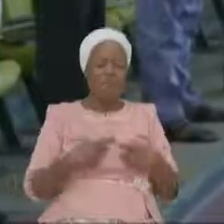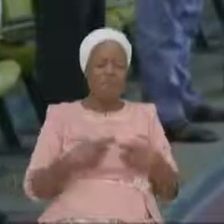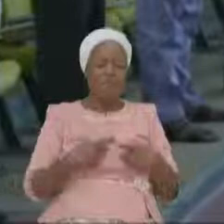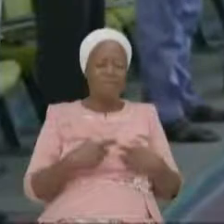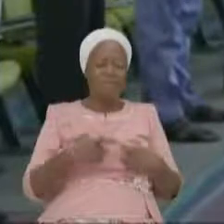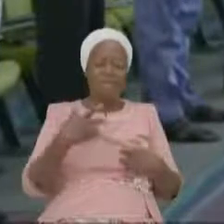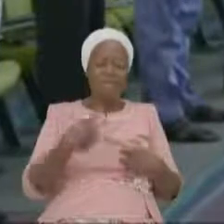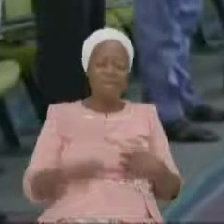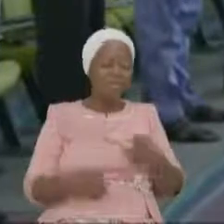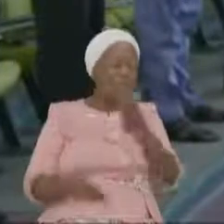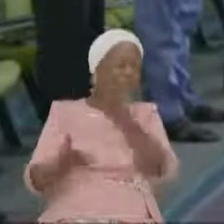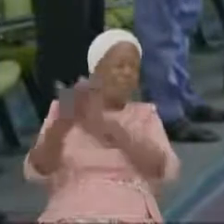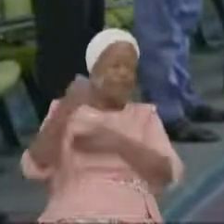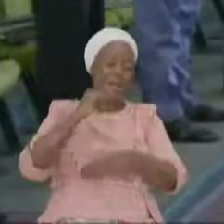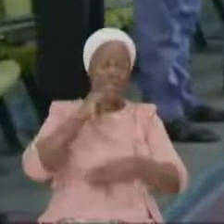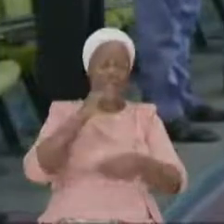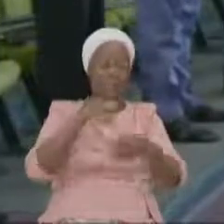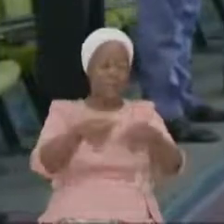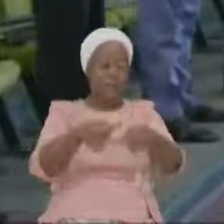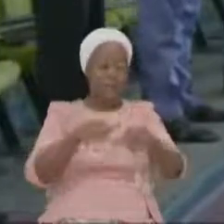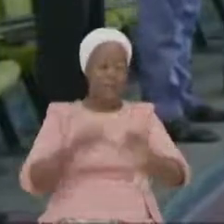The past is buried.